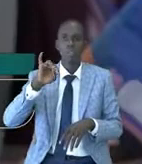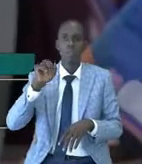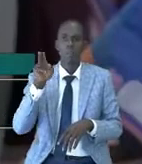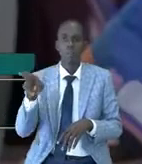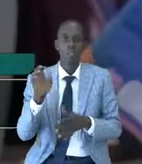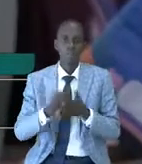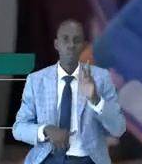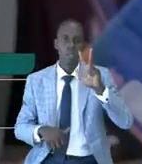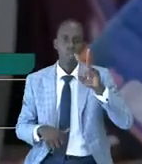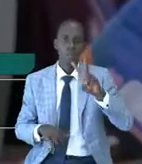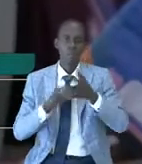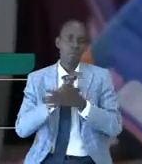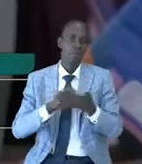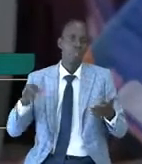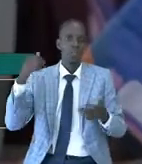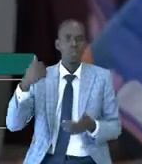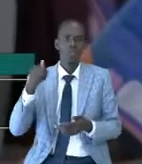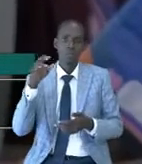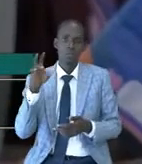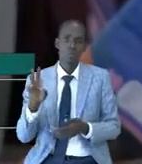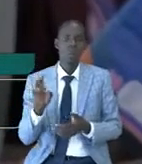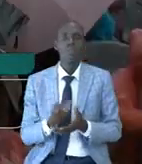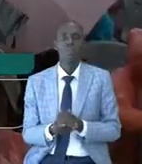32. And